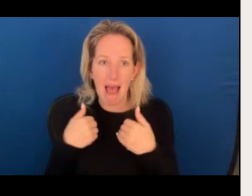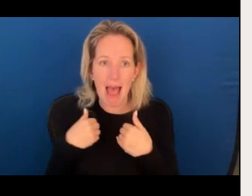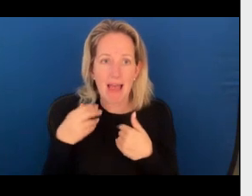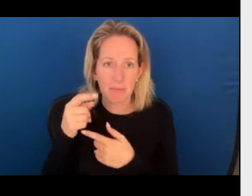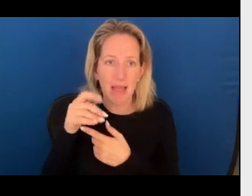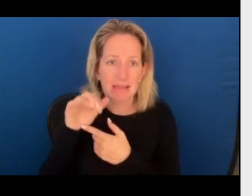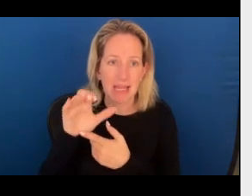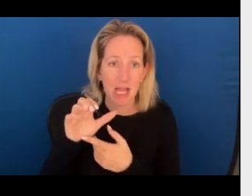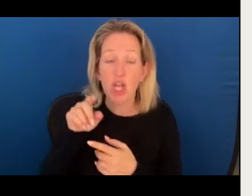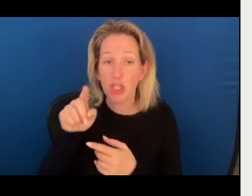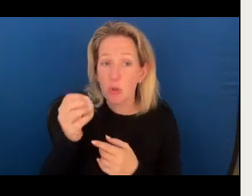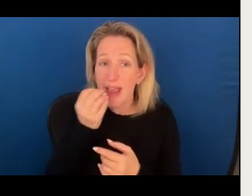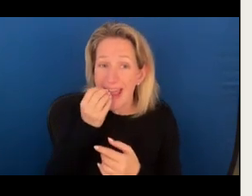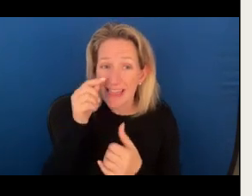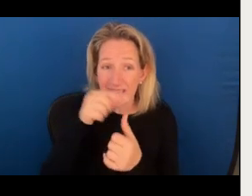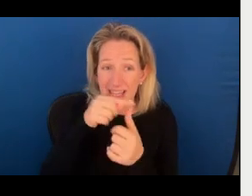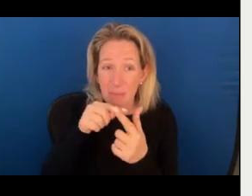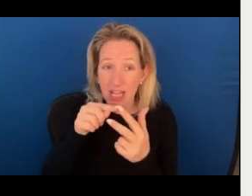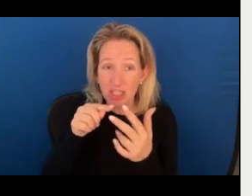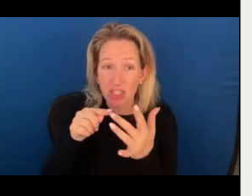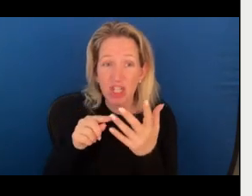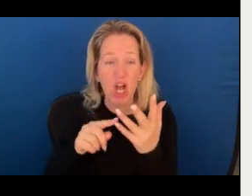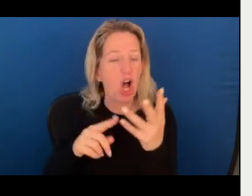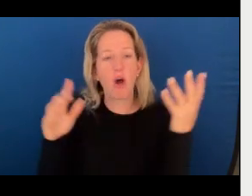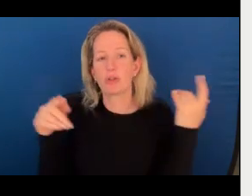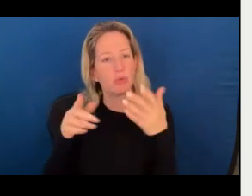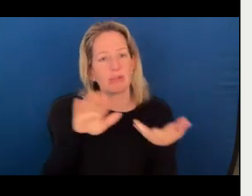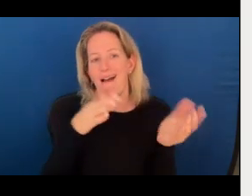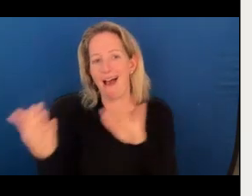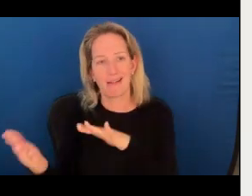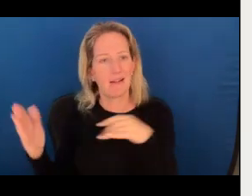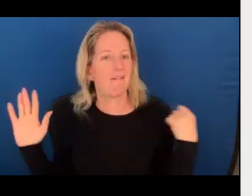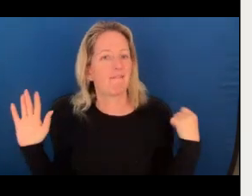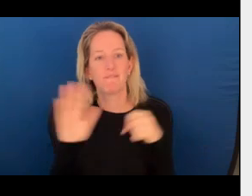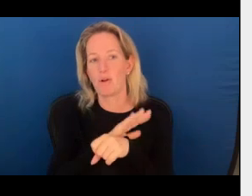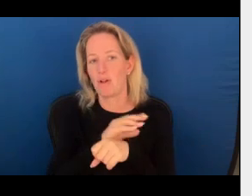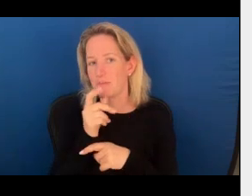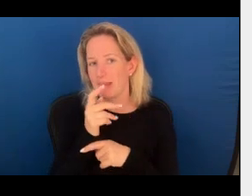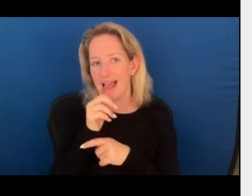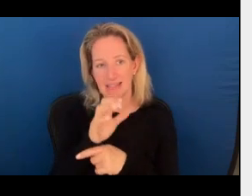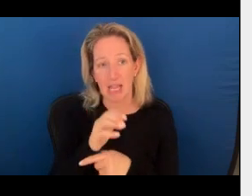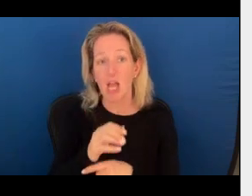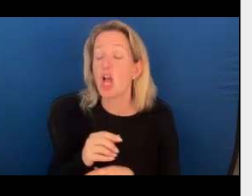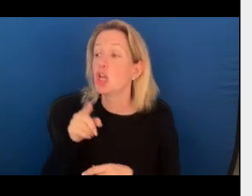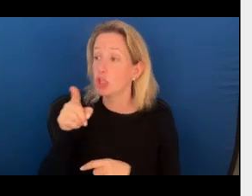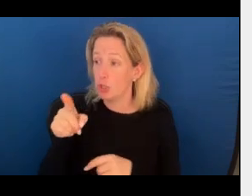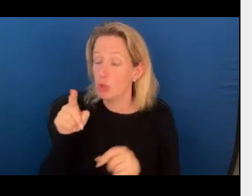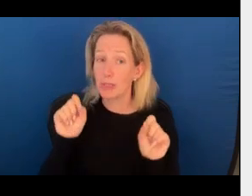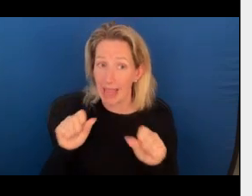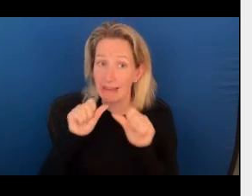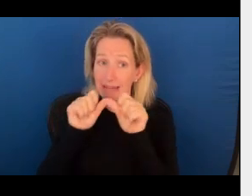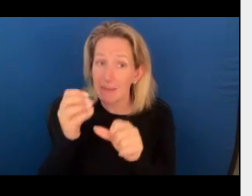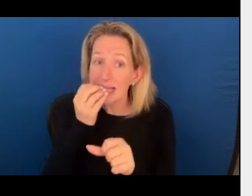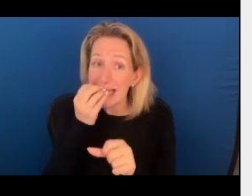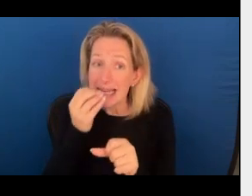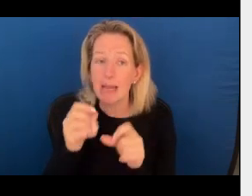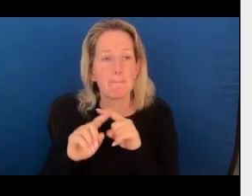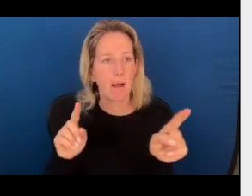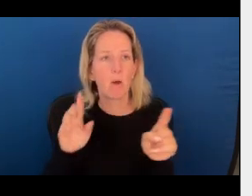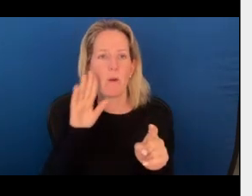of this. Oh, my God, you died. You're full of plastic. Or you can keep eating, but you're going to get fuller and fuller faster and faster because as the